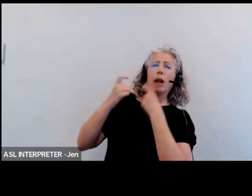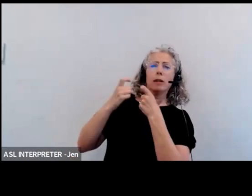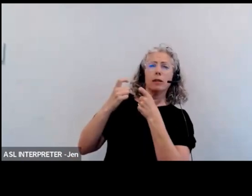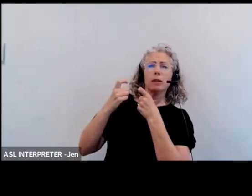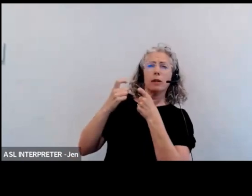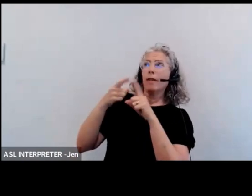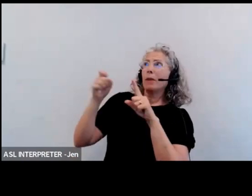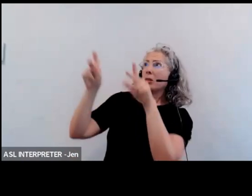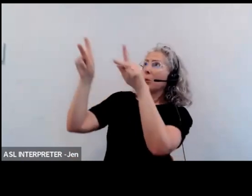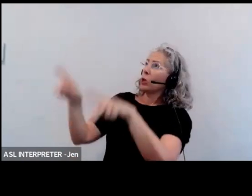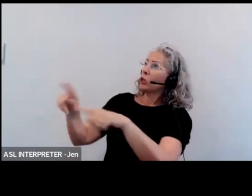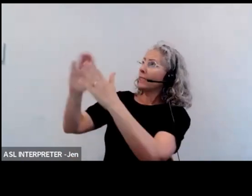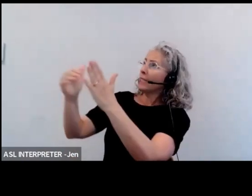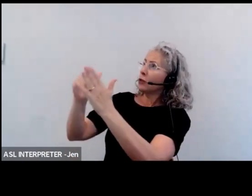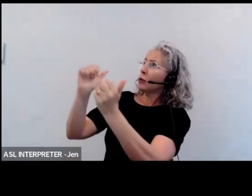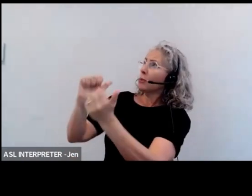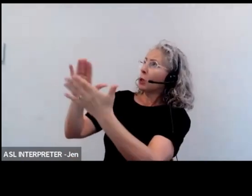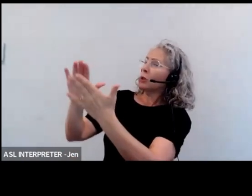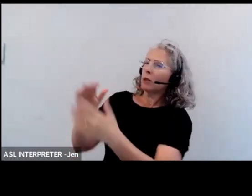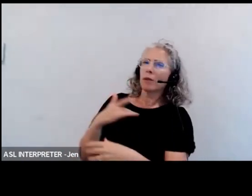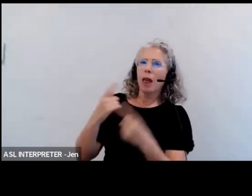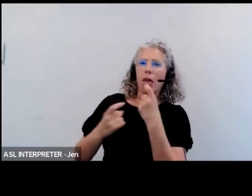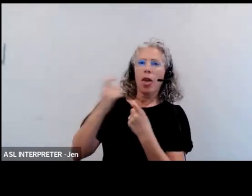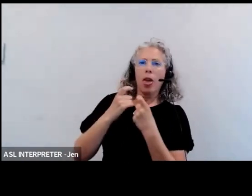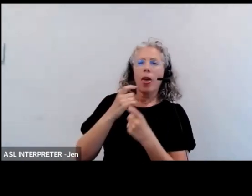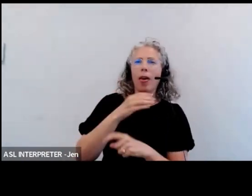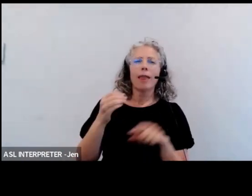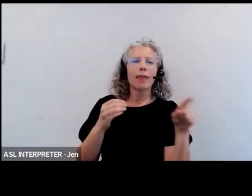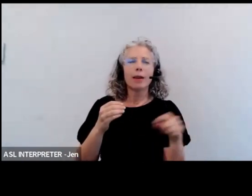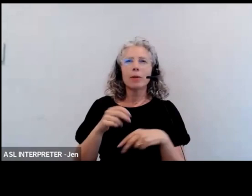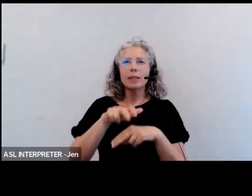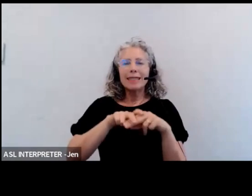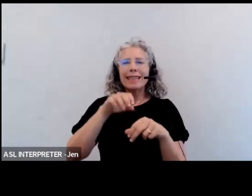so-called person-centered approach, they were also sitting